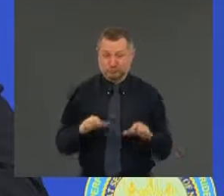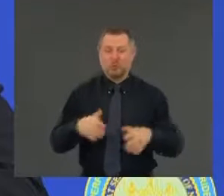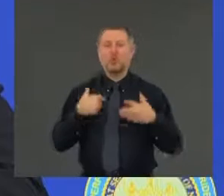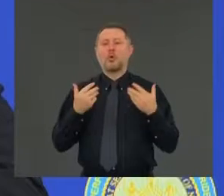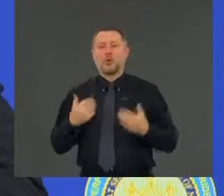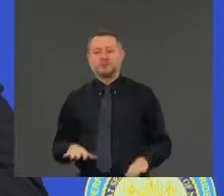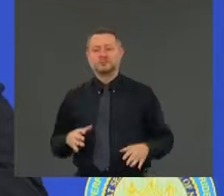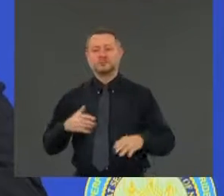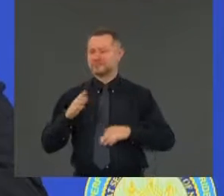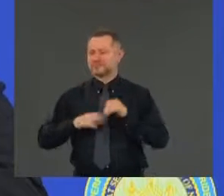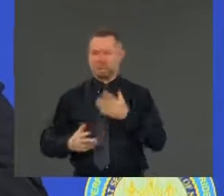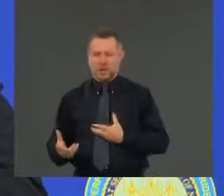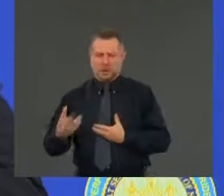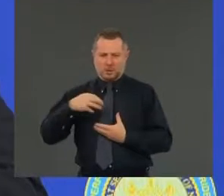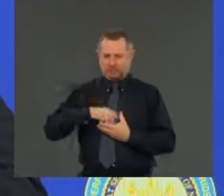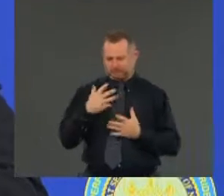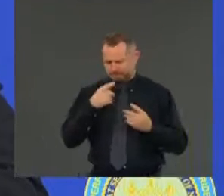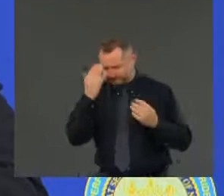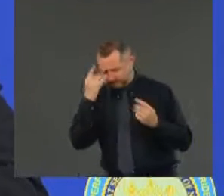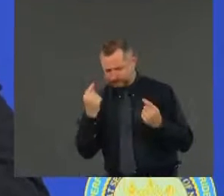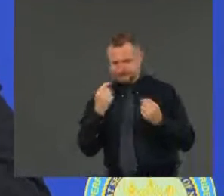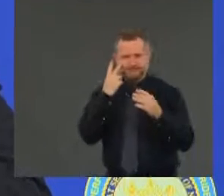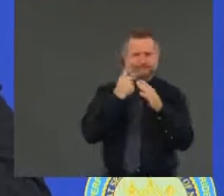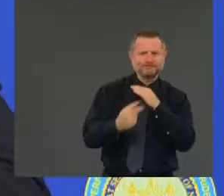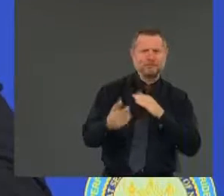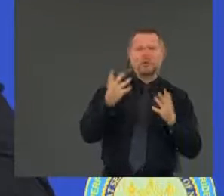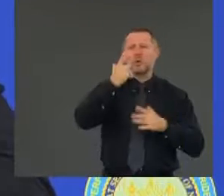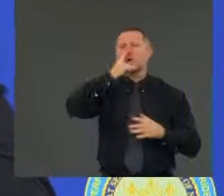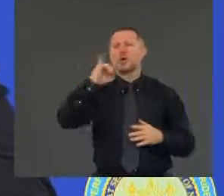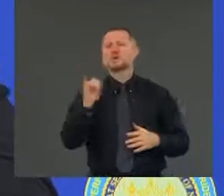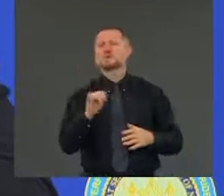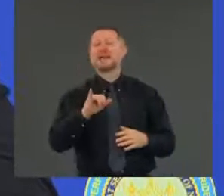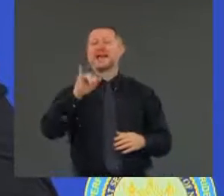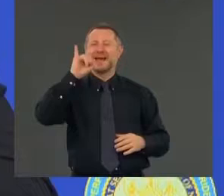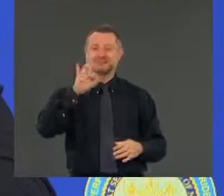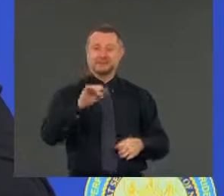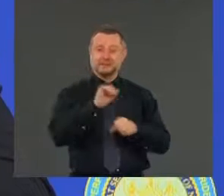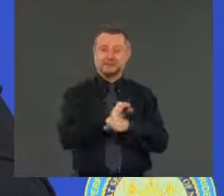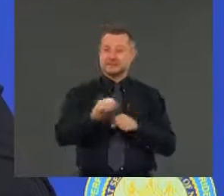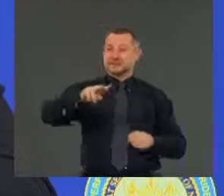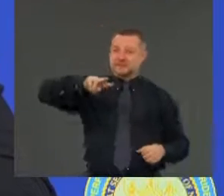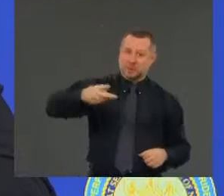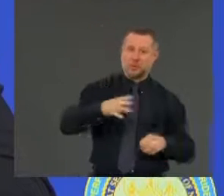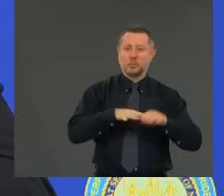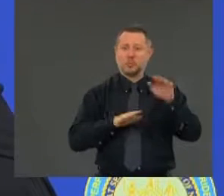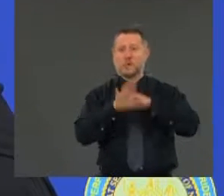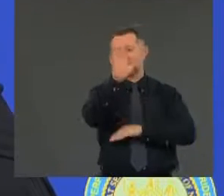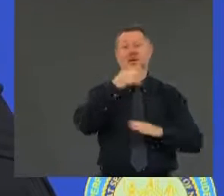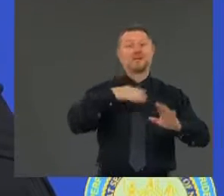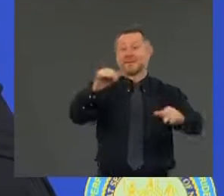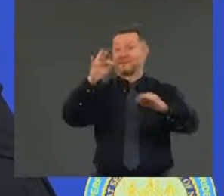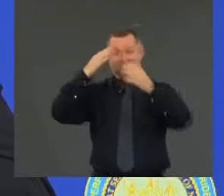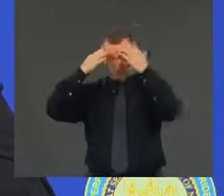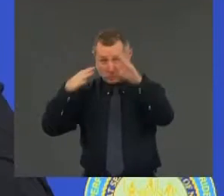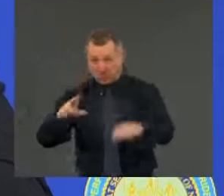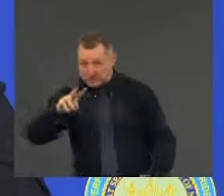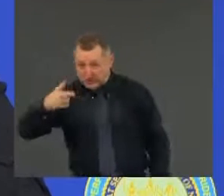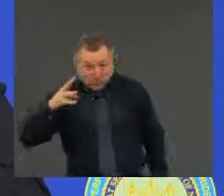the anticipation of the possibility of a second wave. And look, I don't even know if it's a second wave